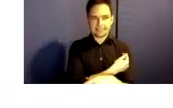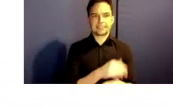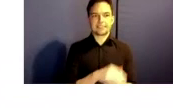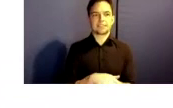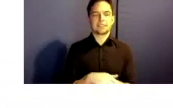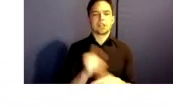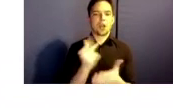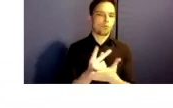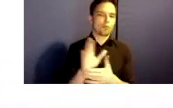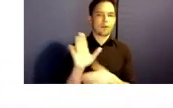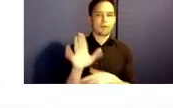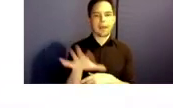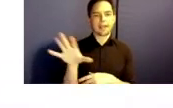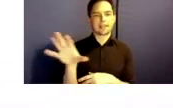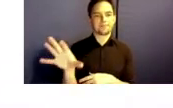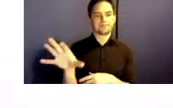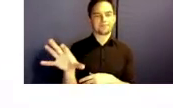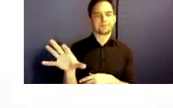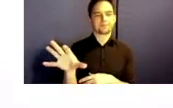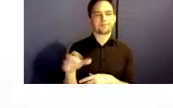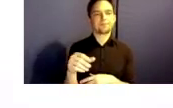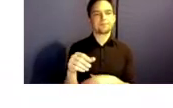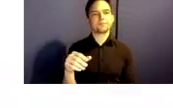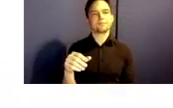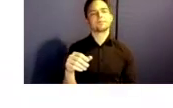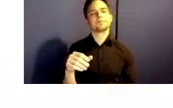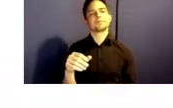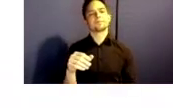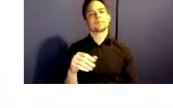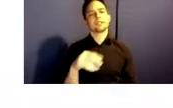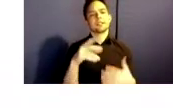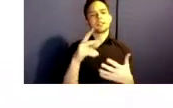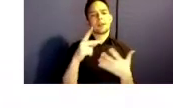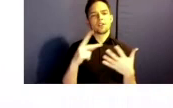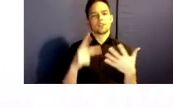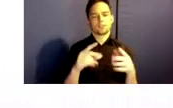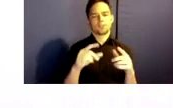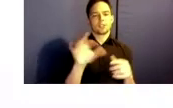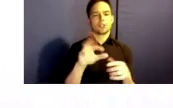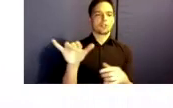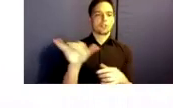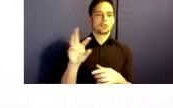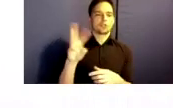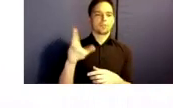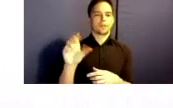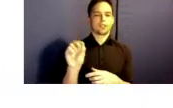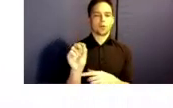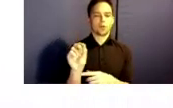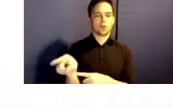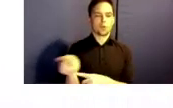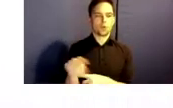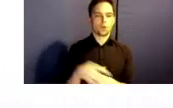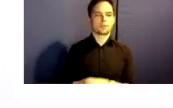approved by the regulatory authorities and also by WHO. And this